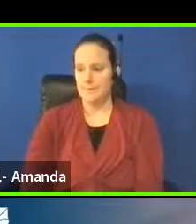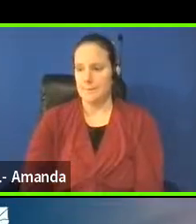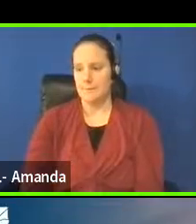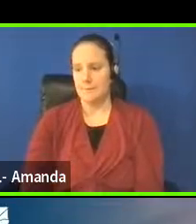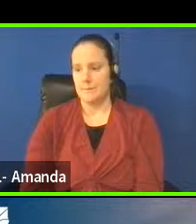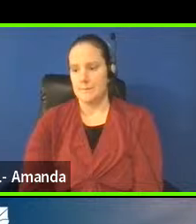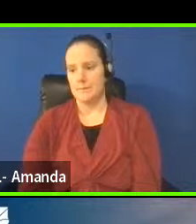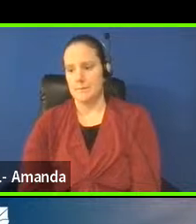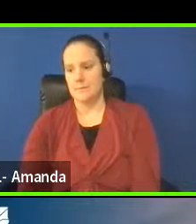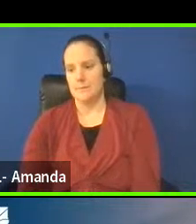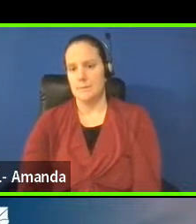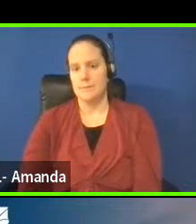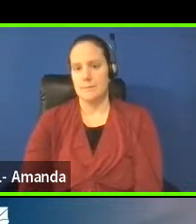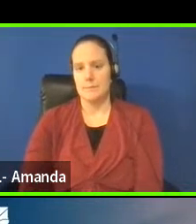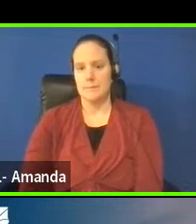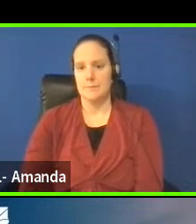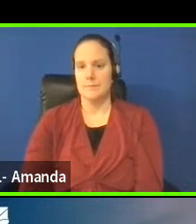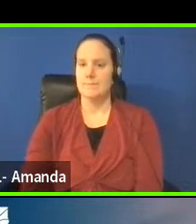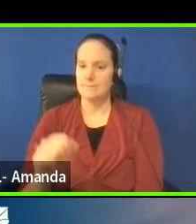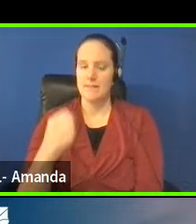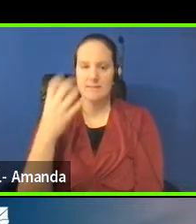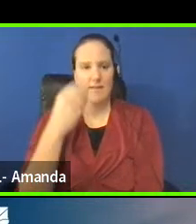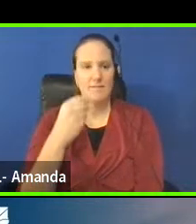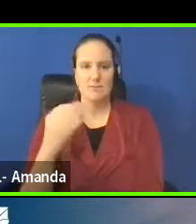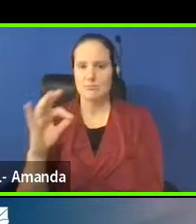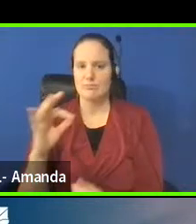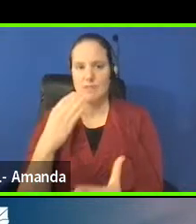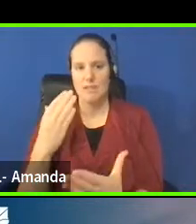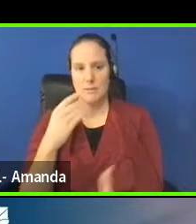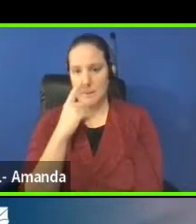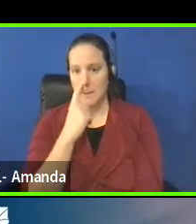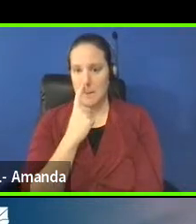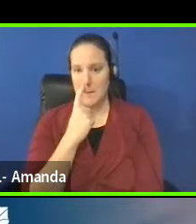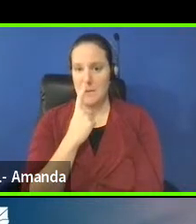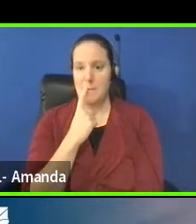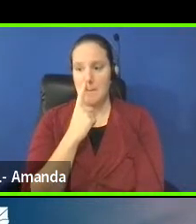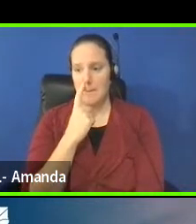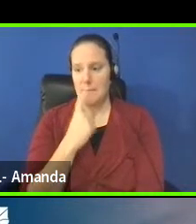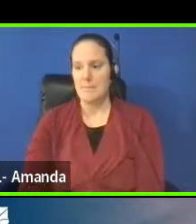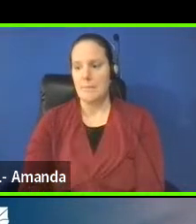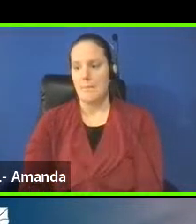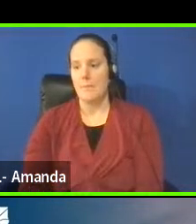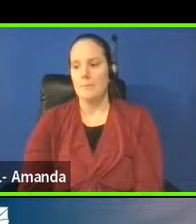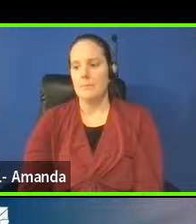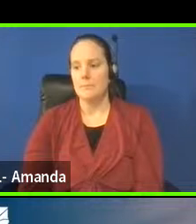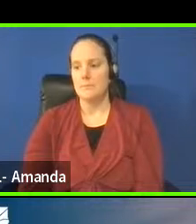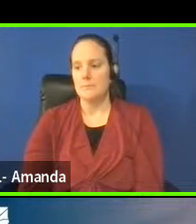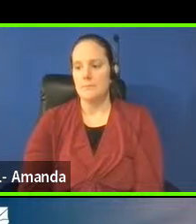Lovely, thank you, thank you. All right, so let's have